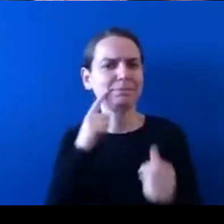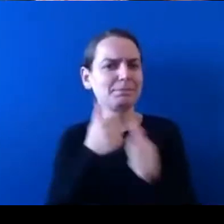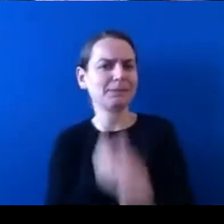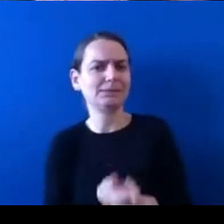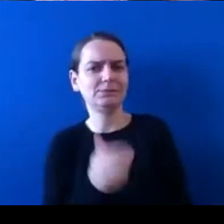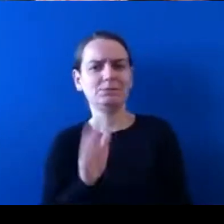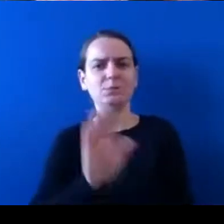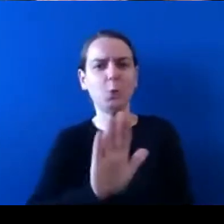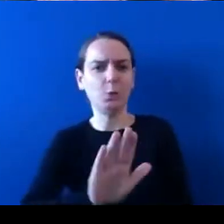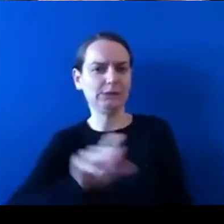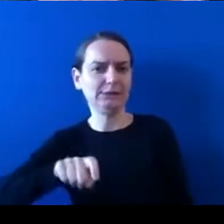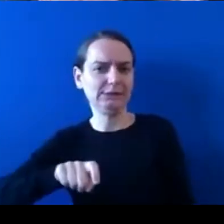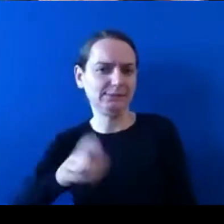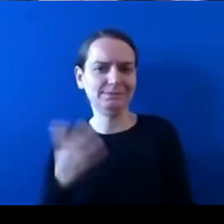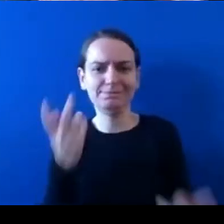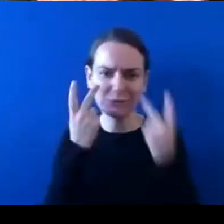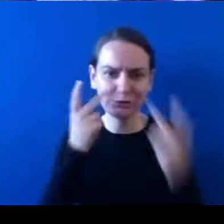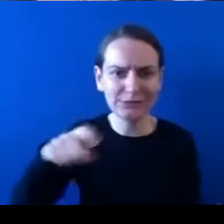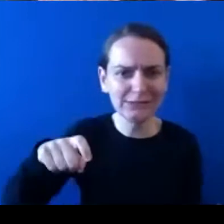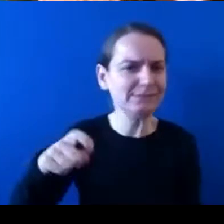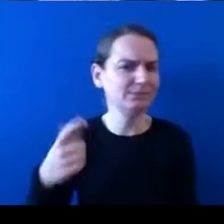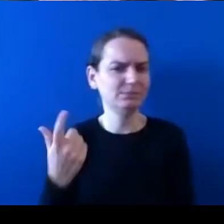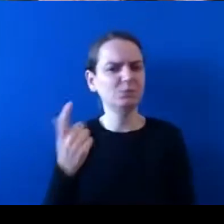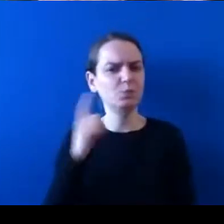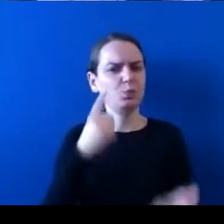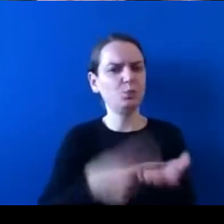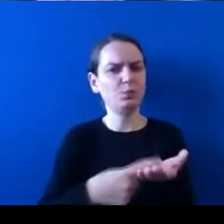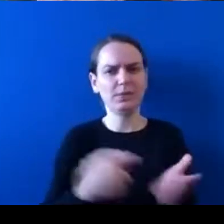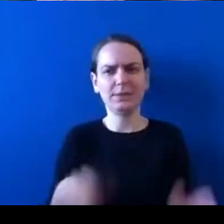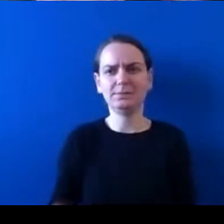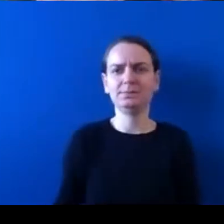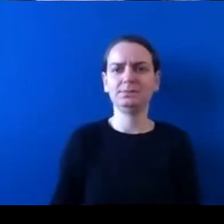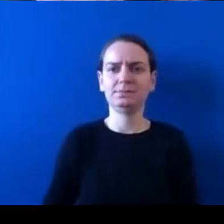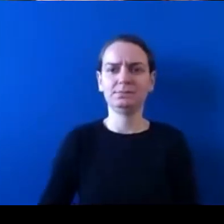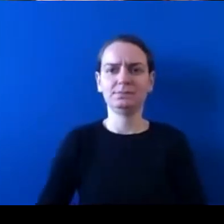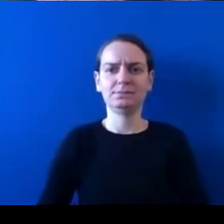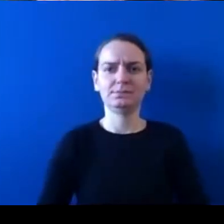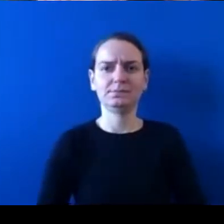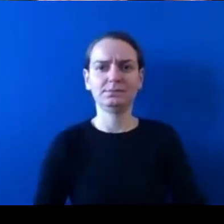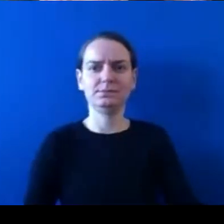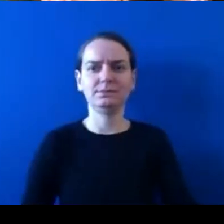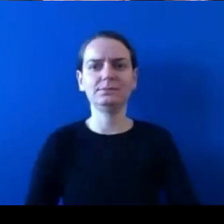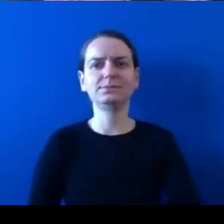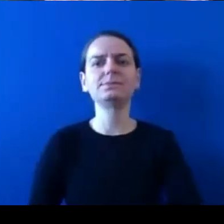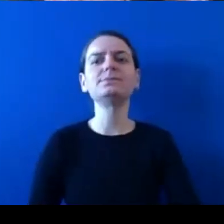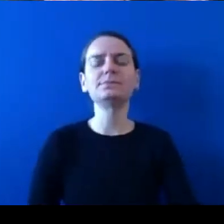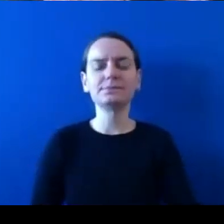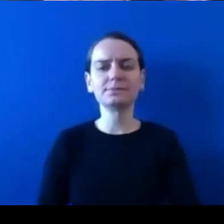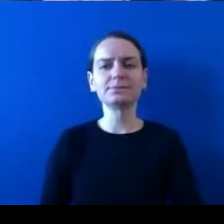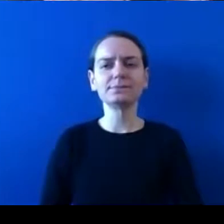Why do you have so much difficulty at night? You're now the ambassador for blindness, whether you like it or